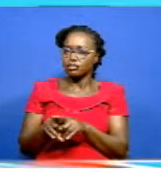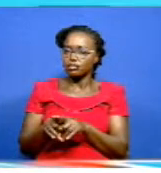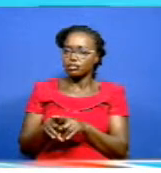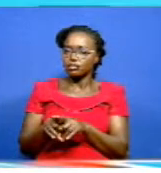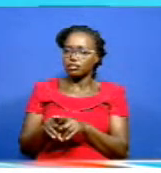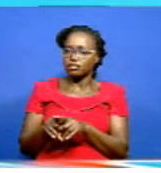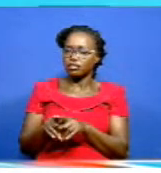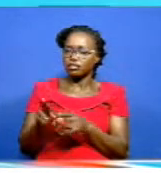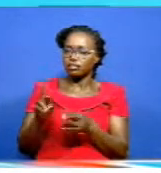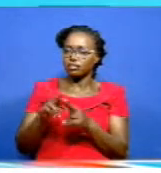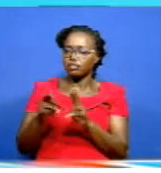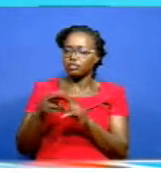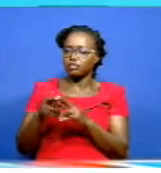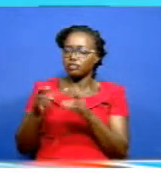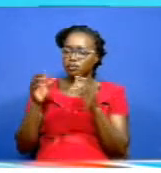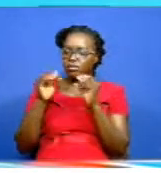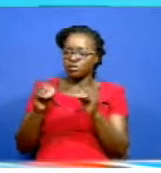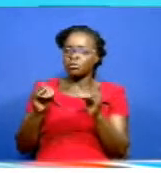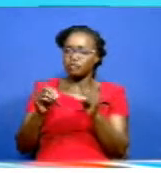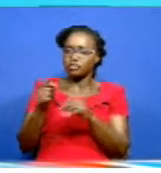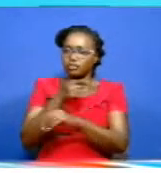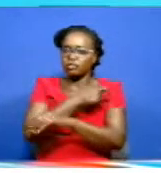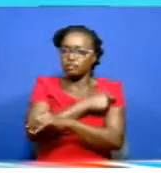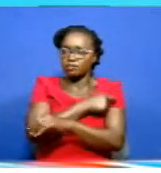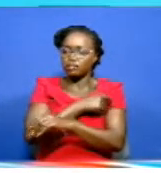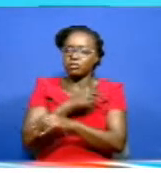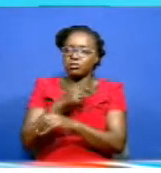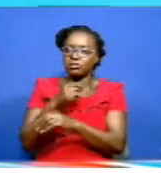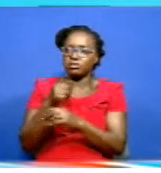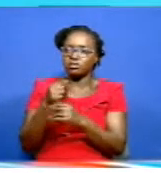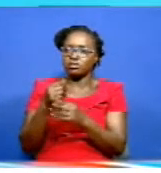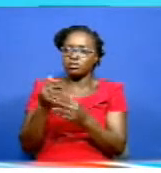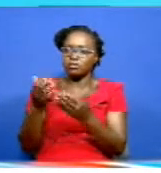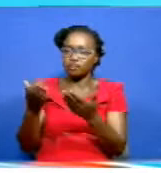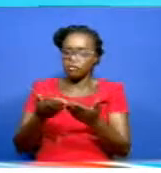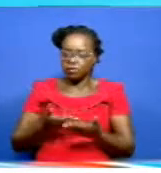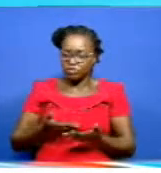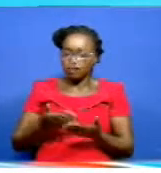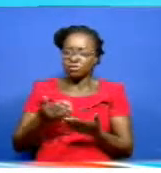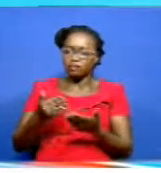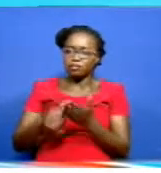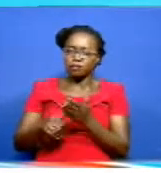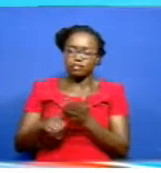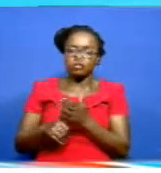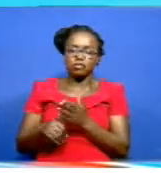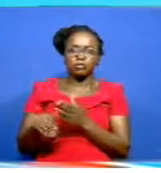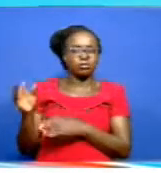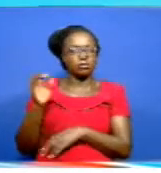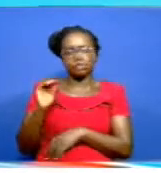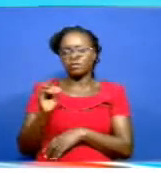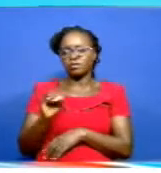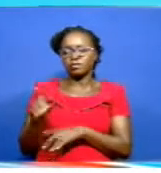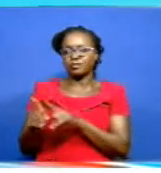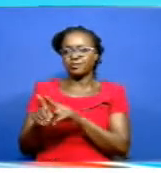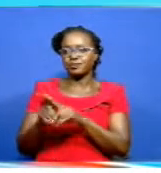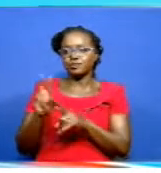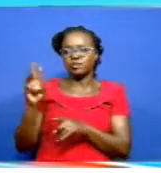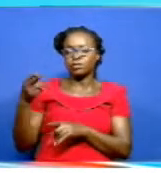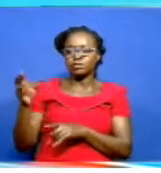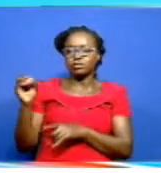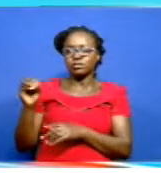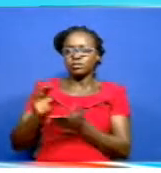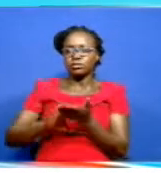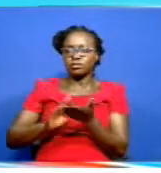relationship. It's not the vaccine which is causing the side effects as per the WHO recommendations and